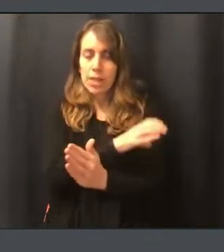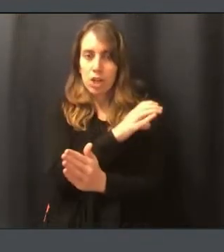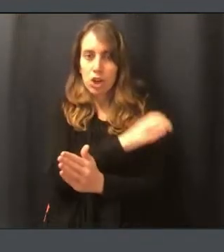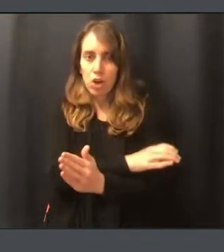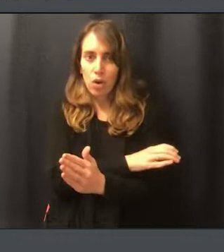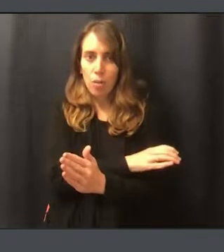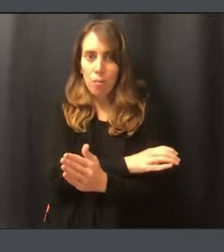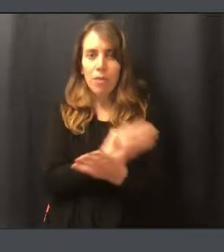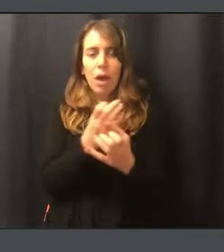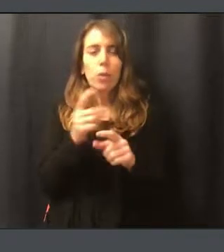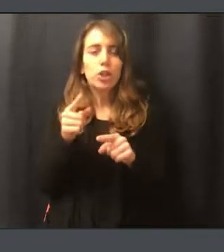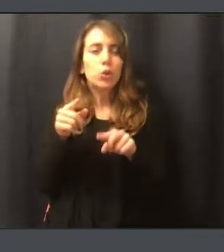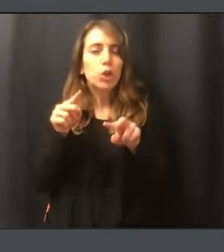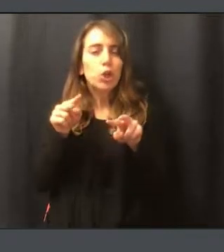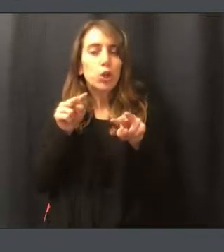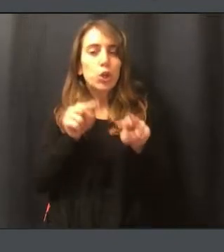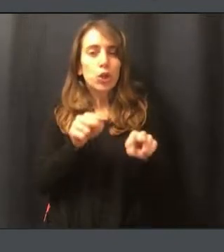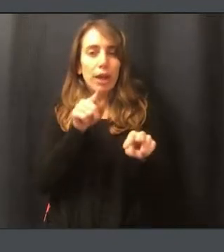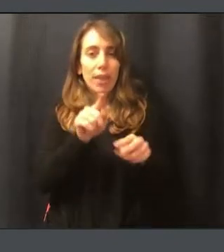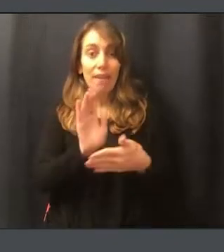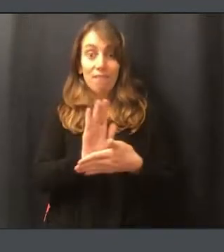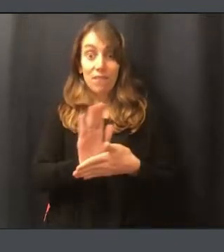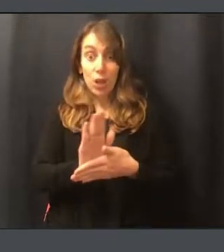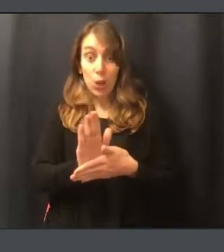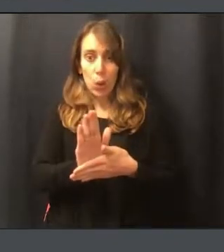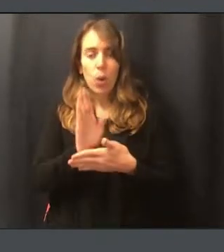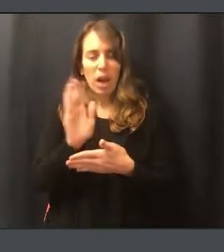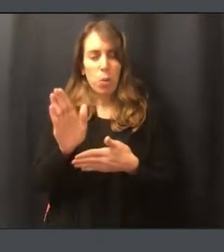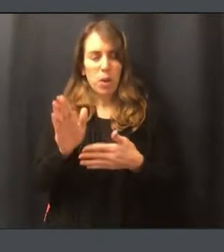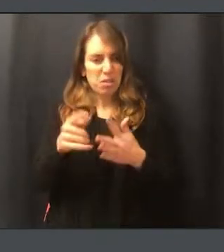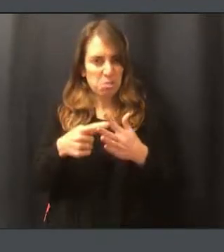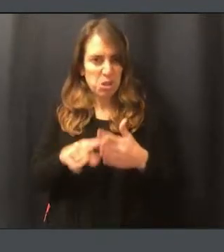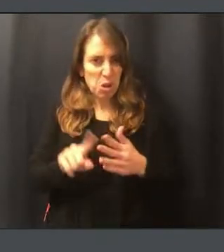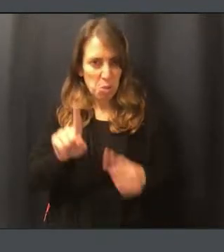I want you to look at this video, which I'm about to play.